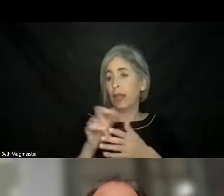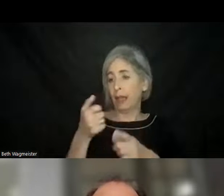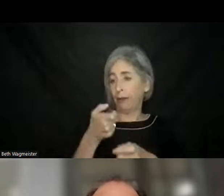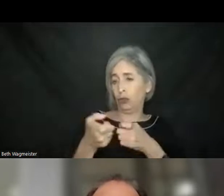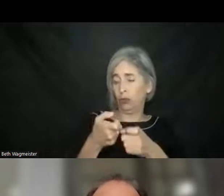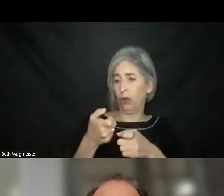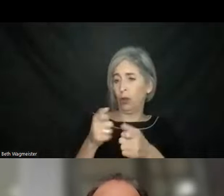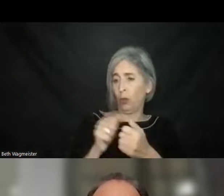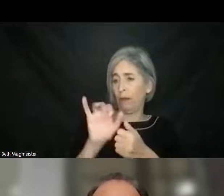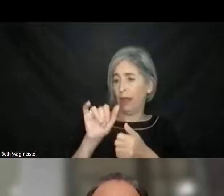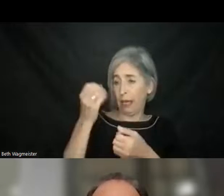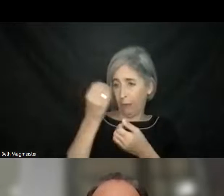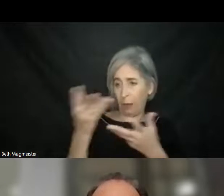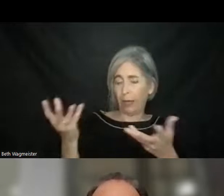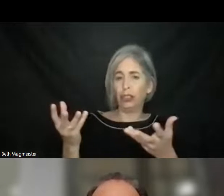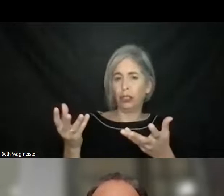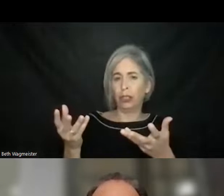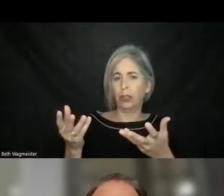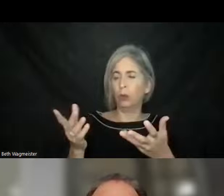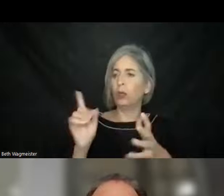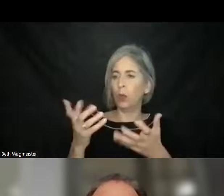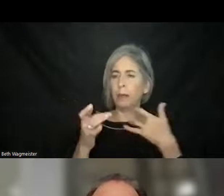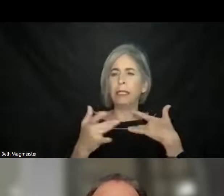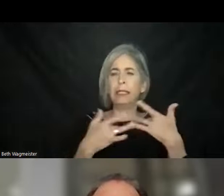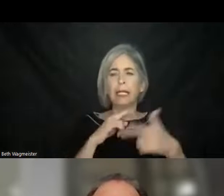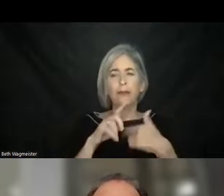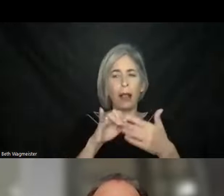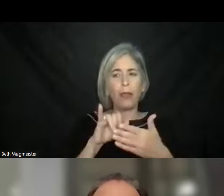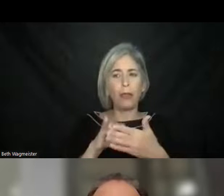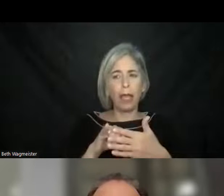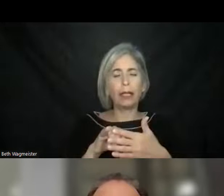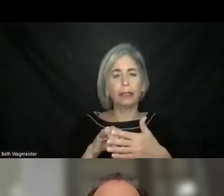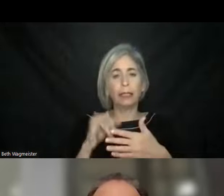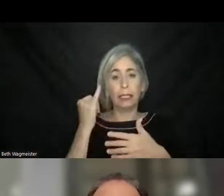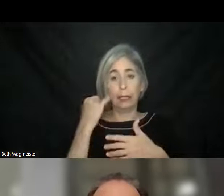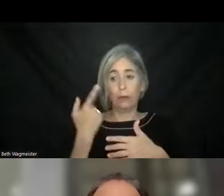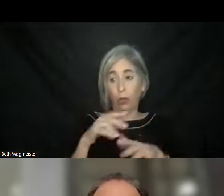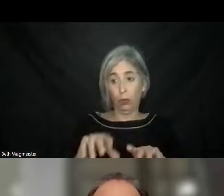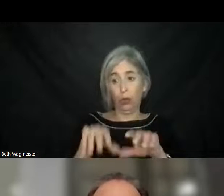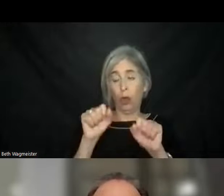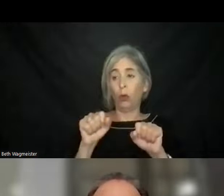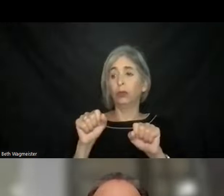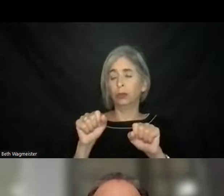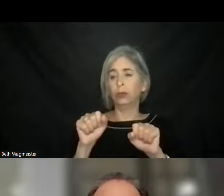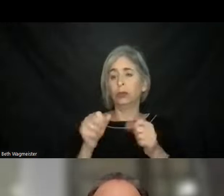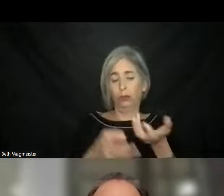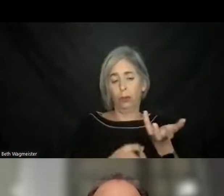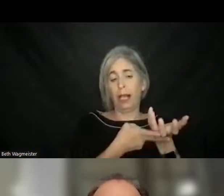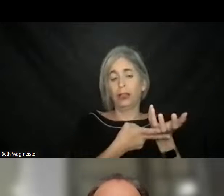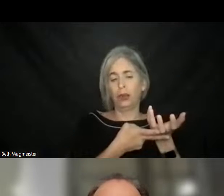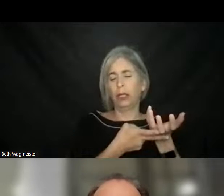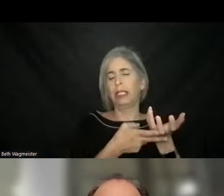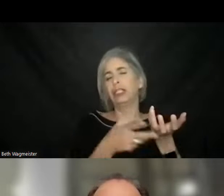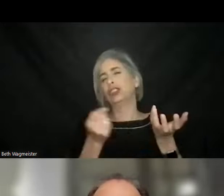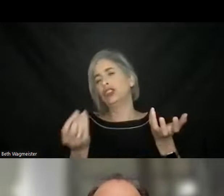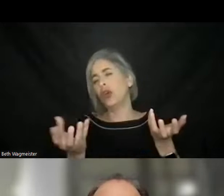information. And so that's something we certainly want to be sensitive to is in particular, if we were to host a common repository. And so those